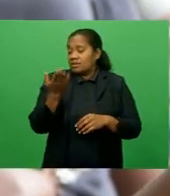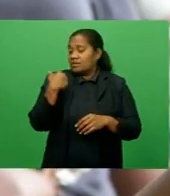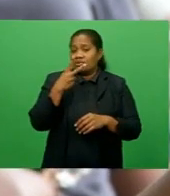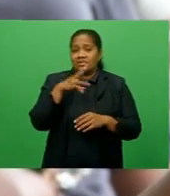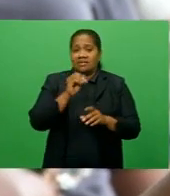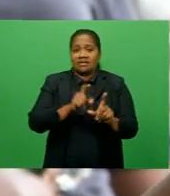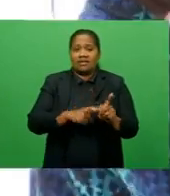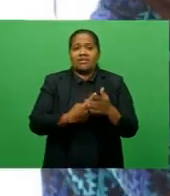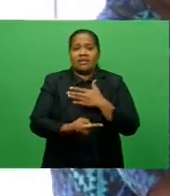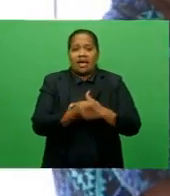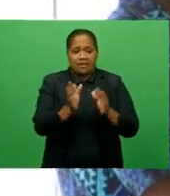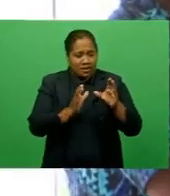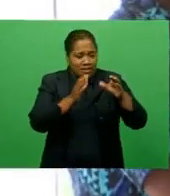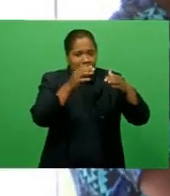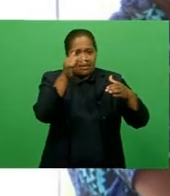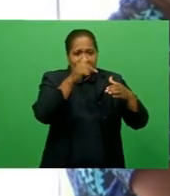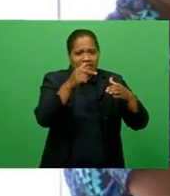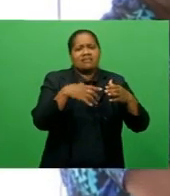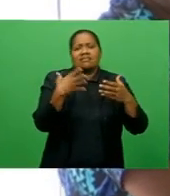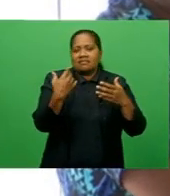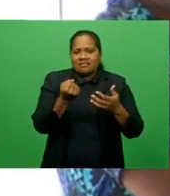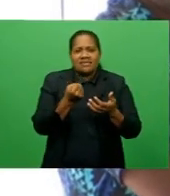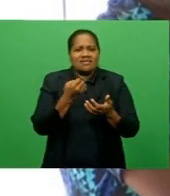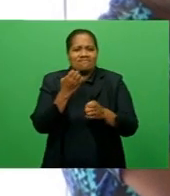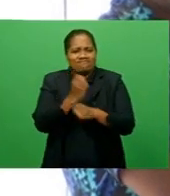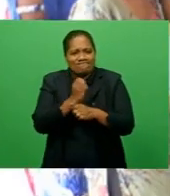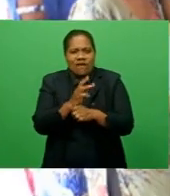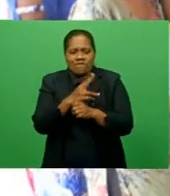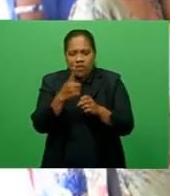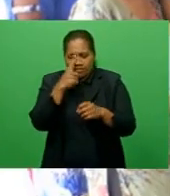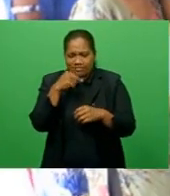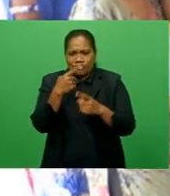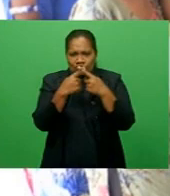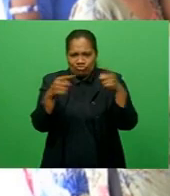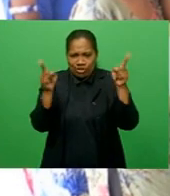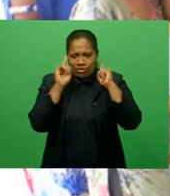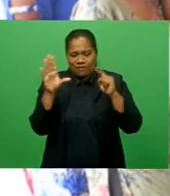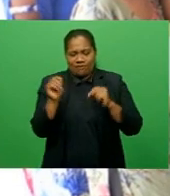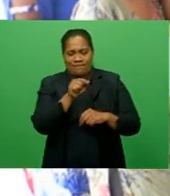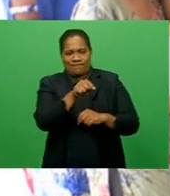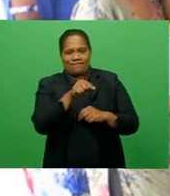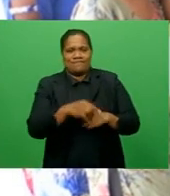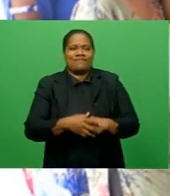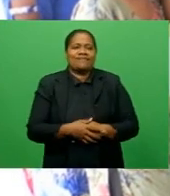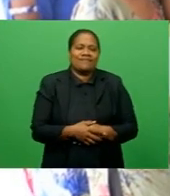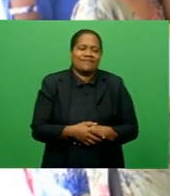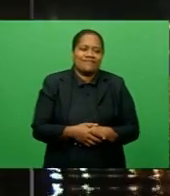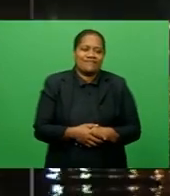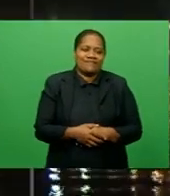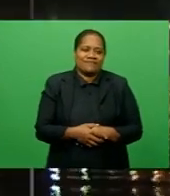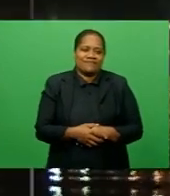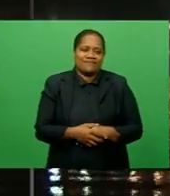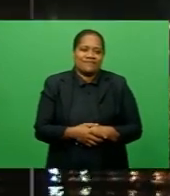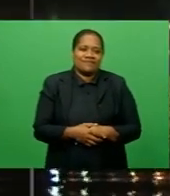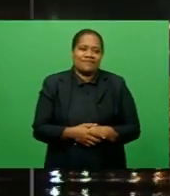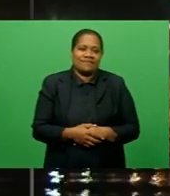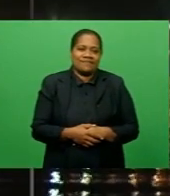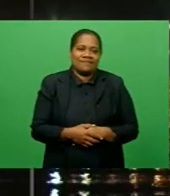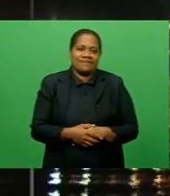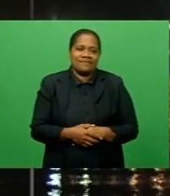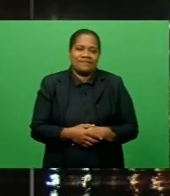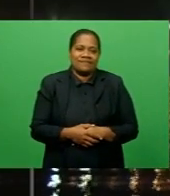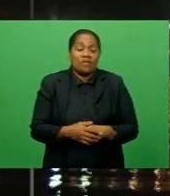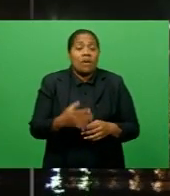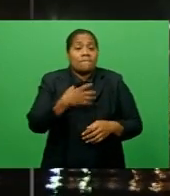has had guaranteed employment for graduates. Philippe Naikaso, FBC News. More